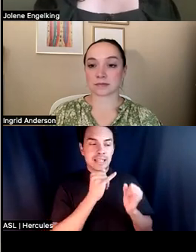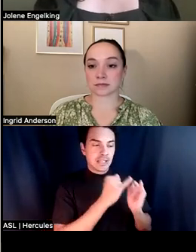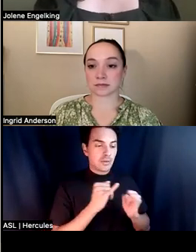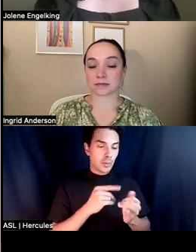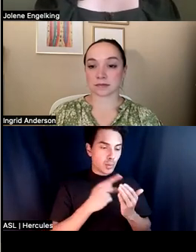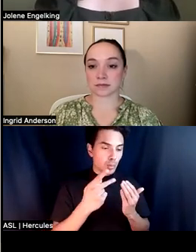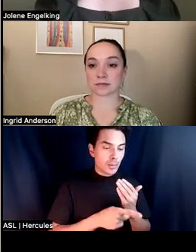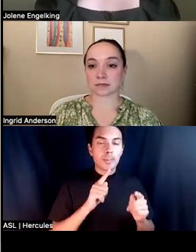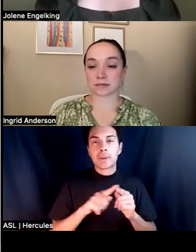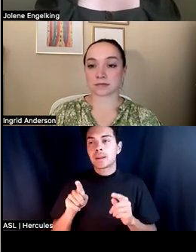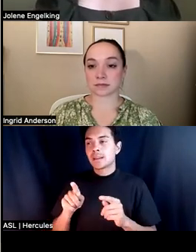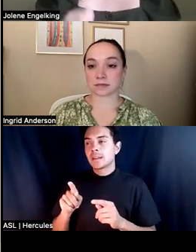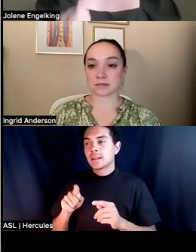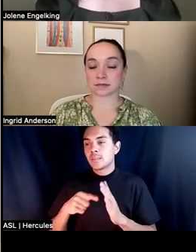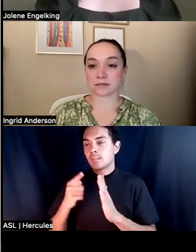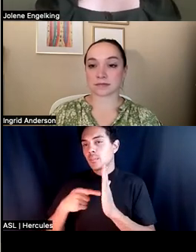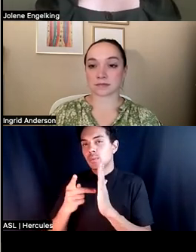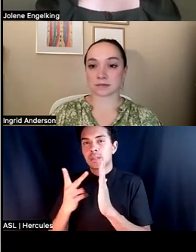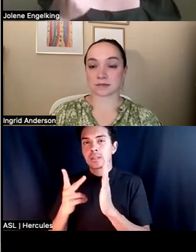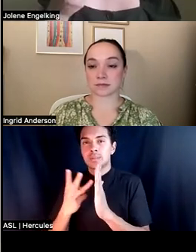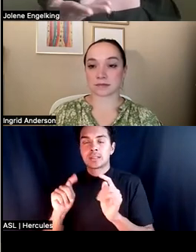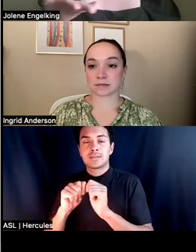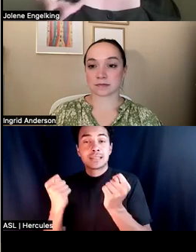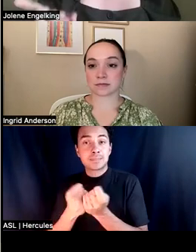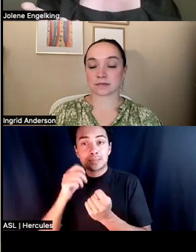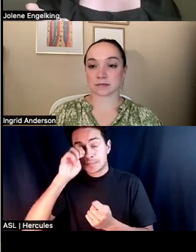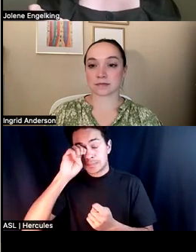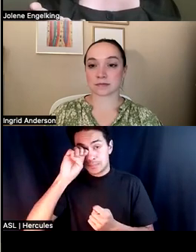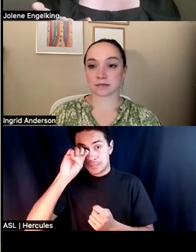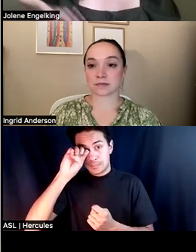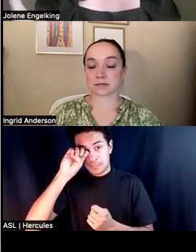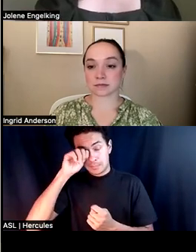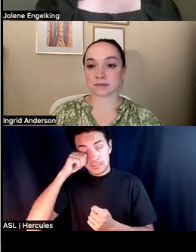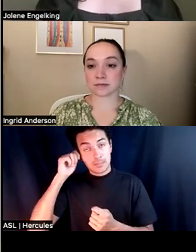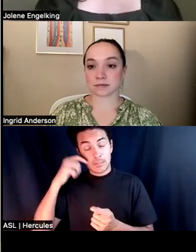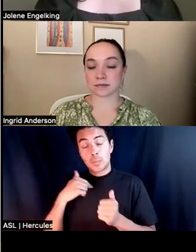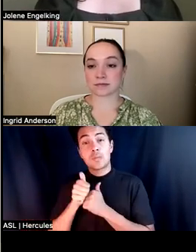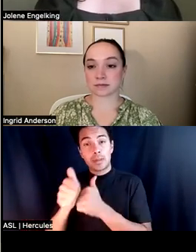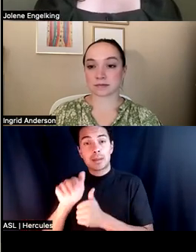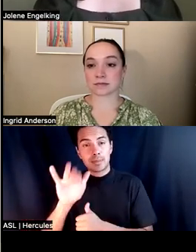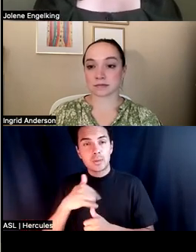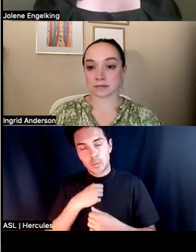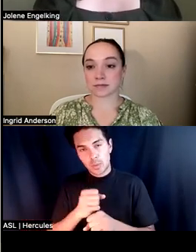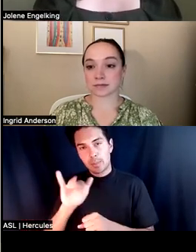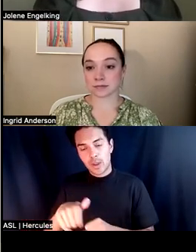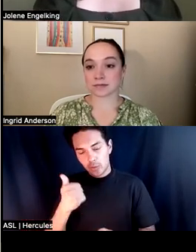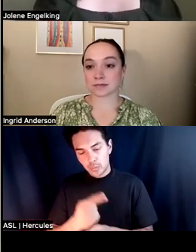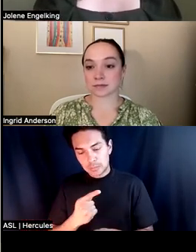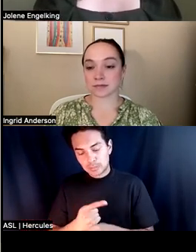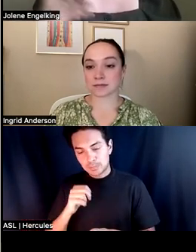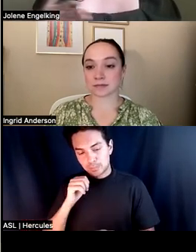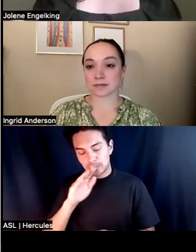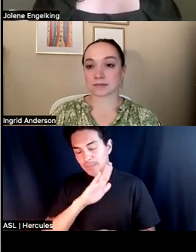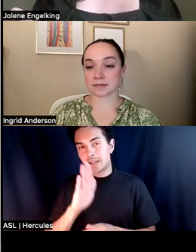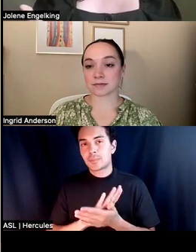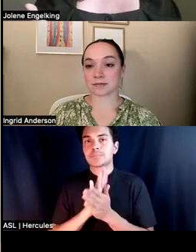programs. Too often, the things that we say that we abide by were created by others and have never been